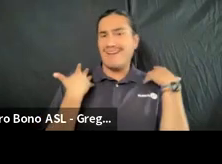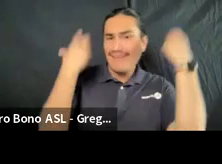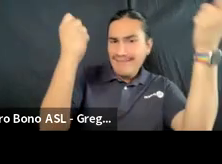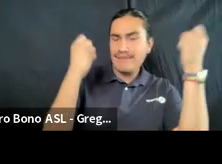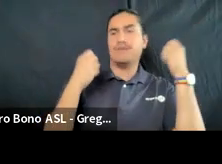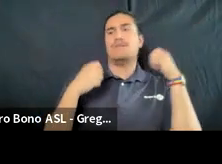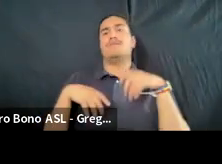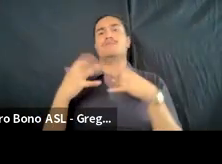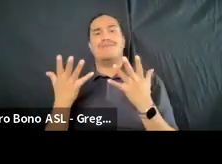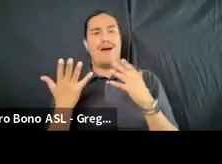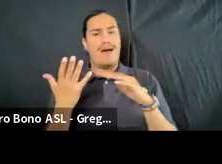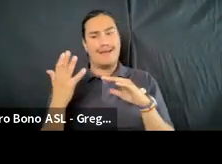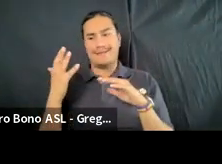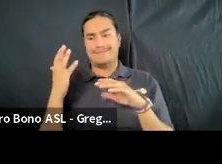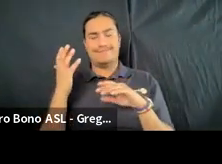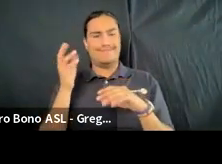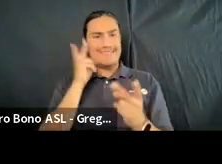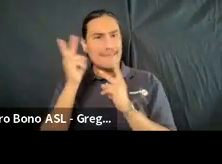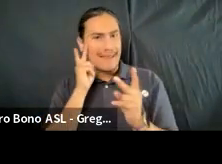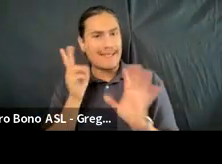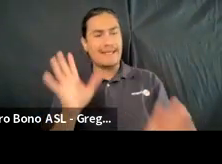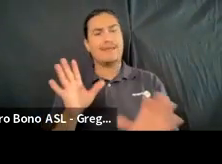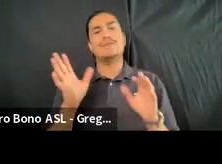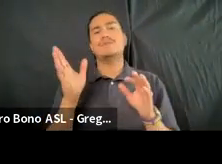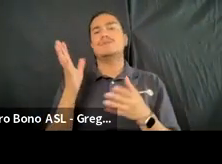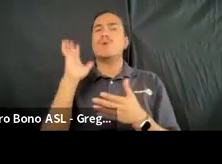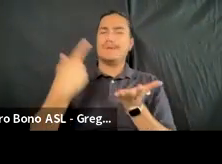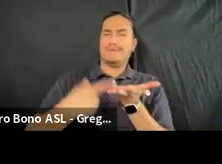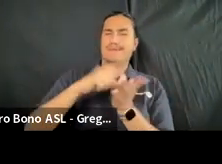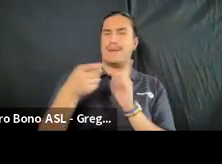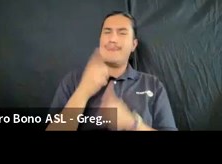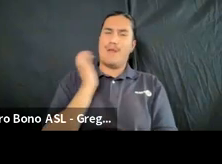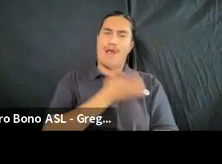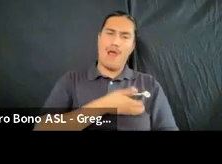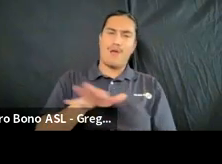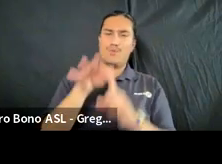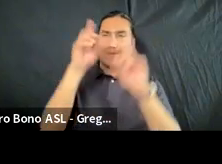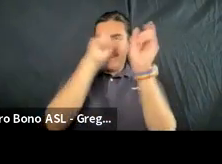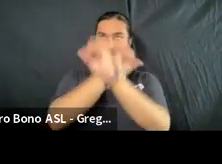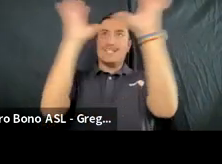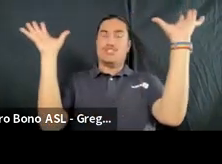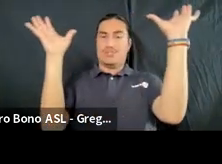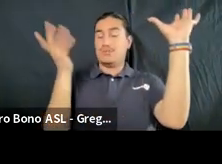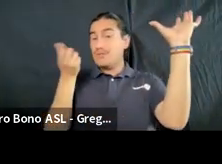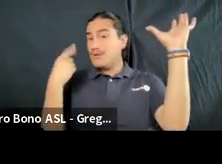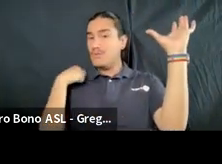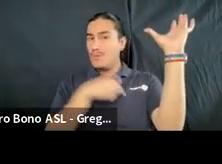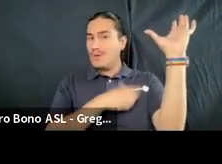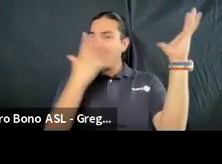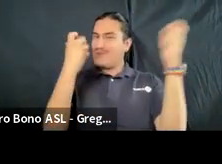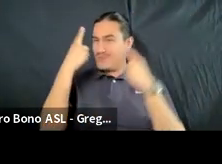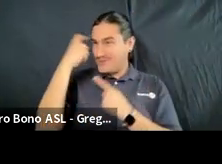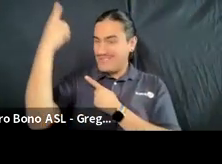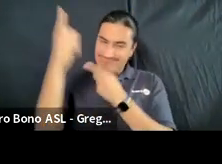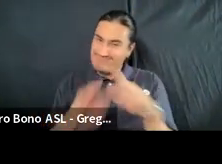communities. So we're gonna really get specific about our unique visions for our work. And we're really gonna dream, because I know sometimes in theater